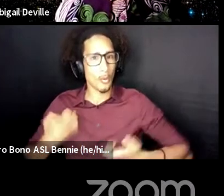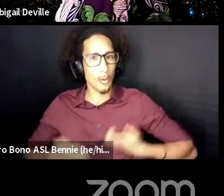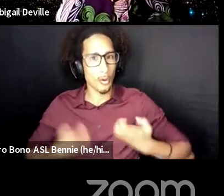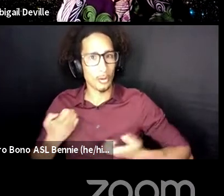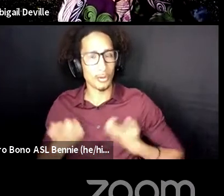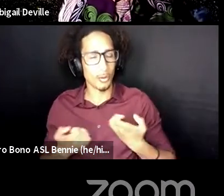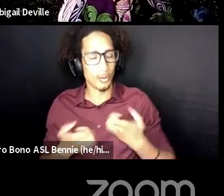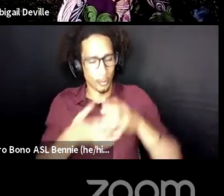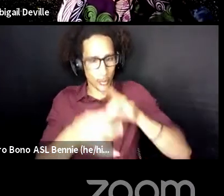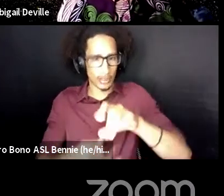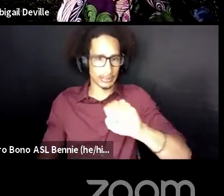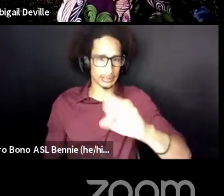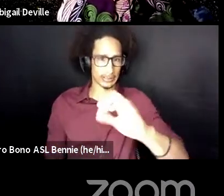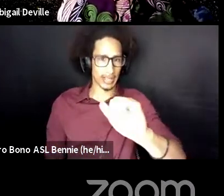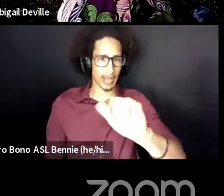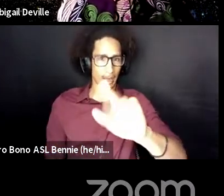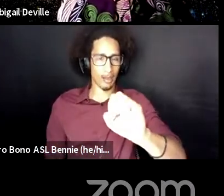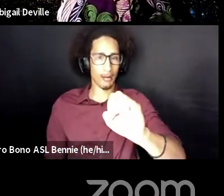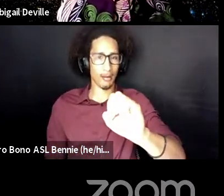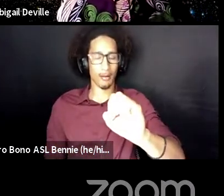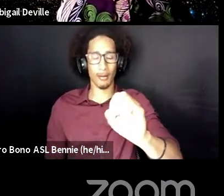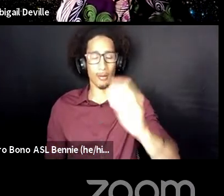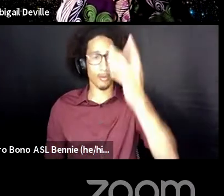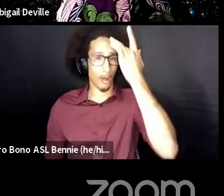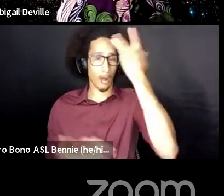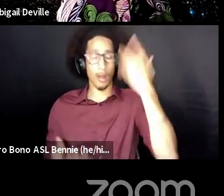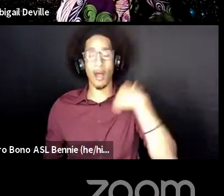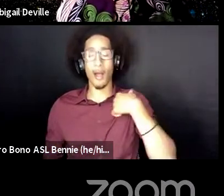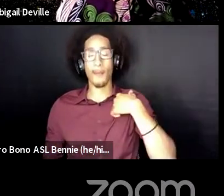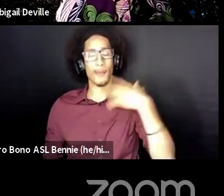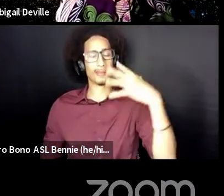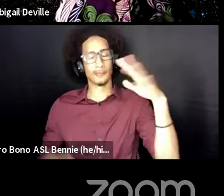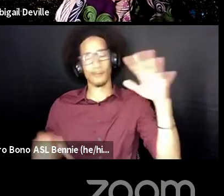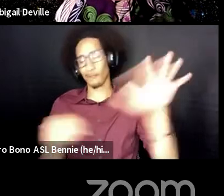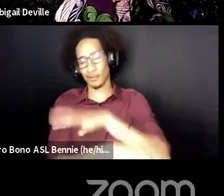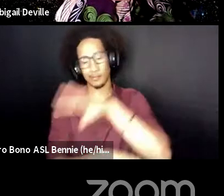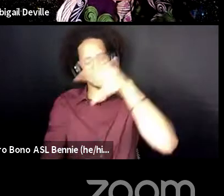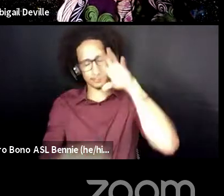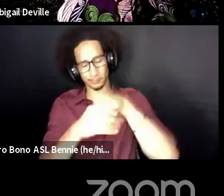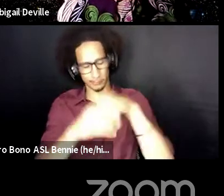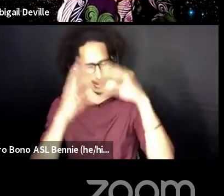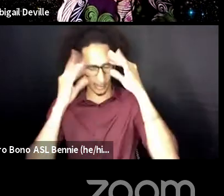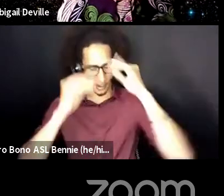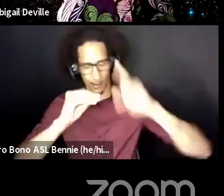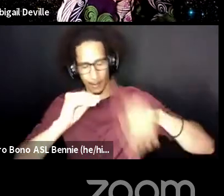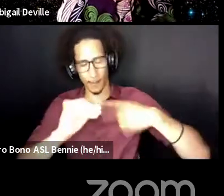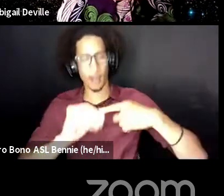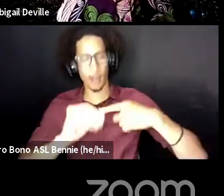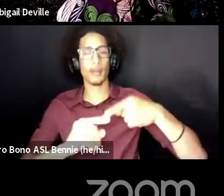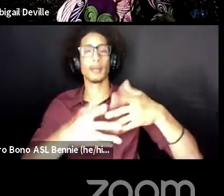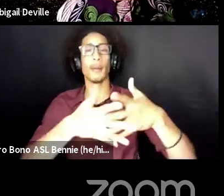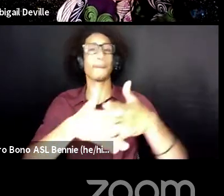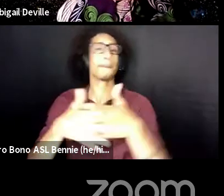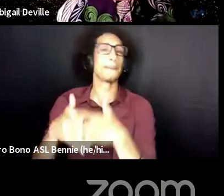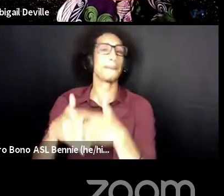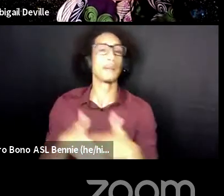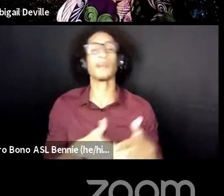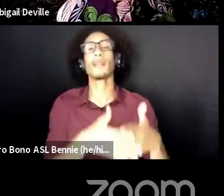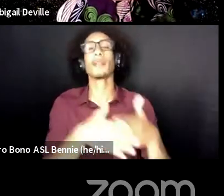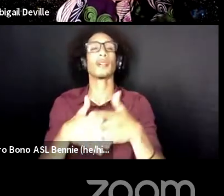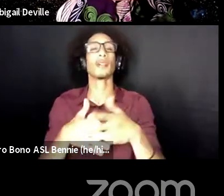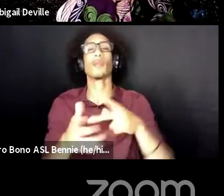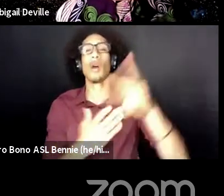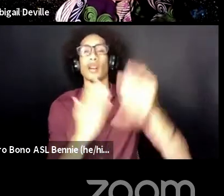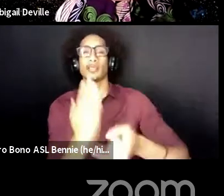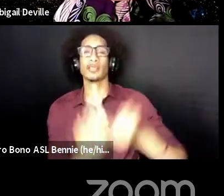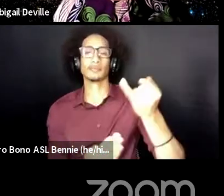American Project. I'm always involved with the American Project. And I'm always thinking about who has access to scale. Mm.